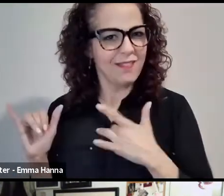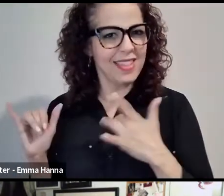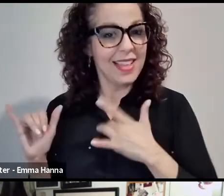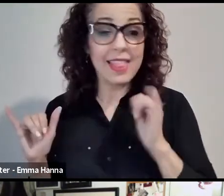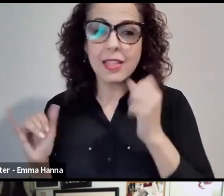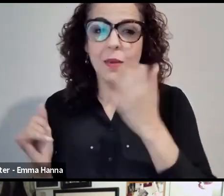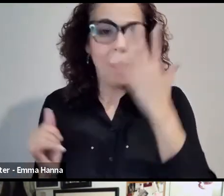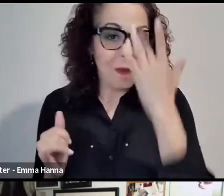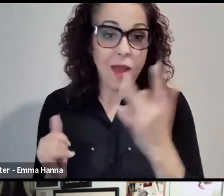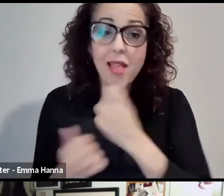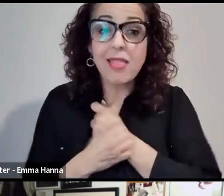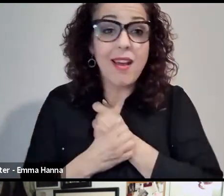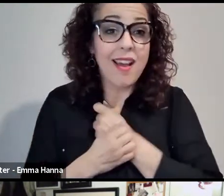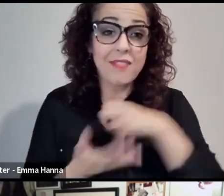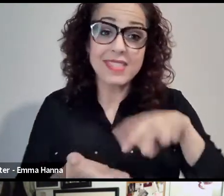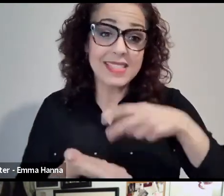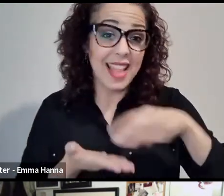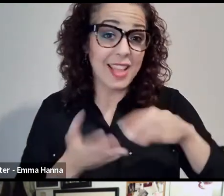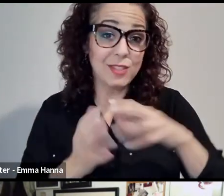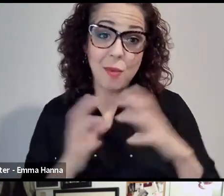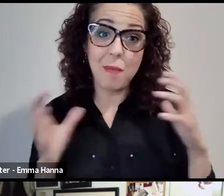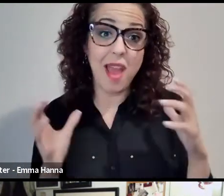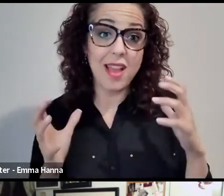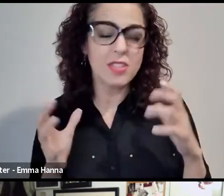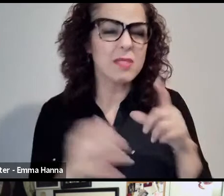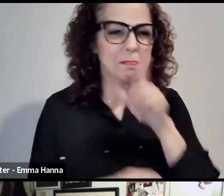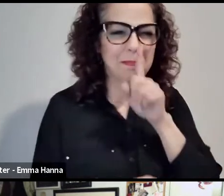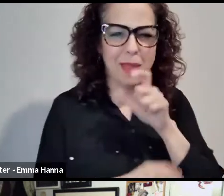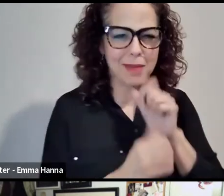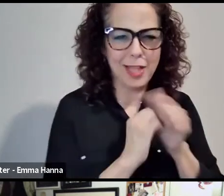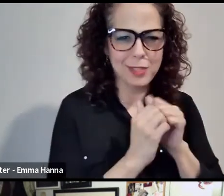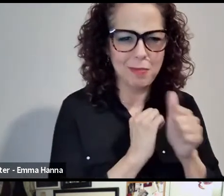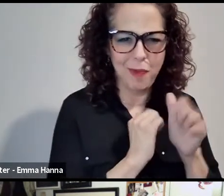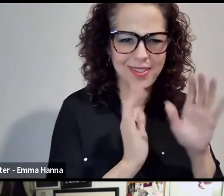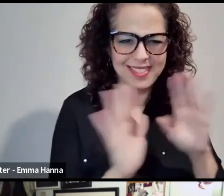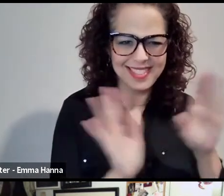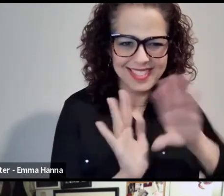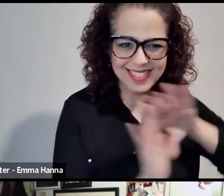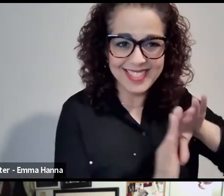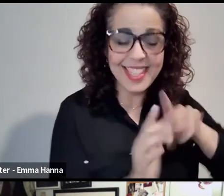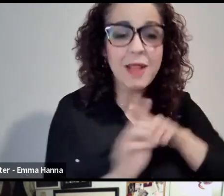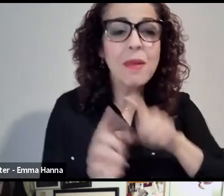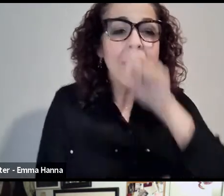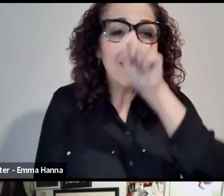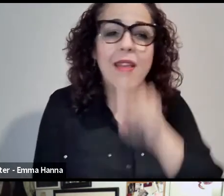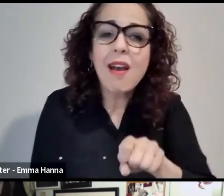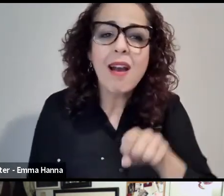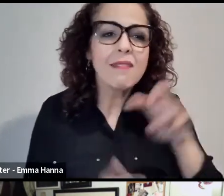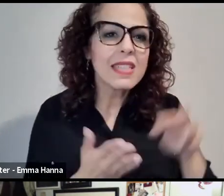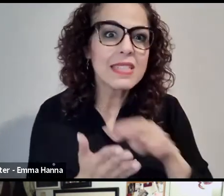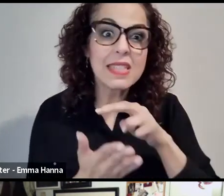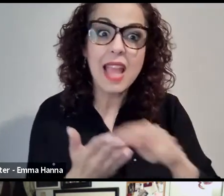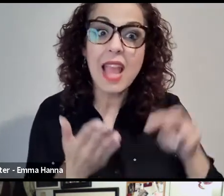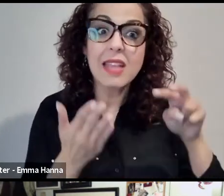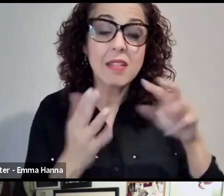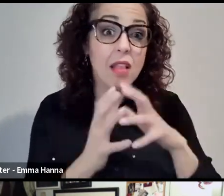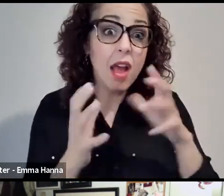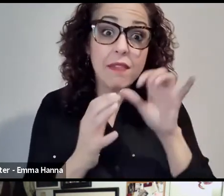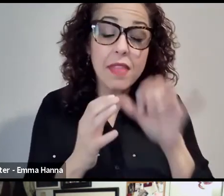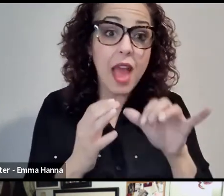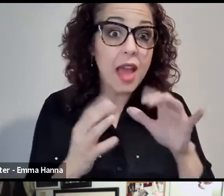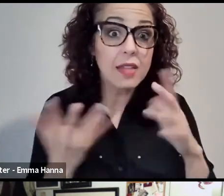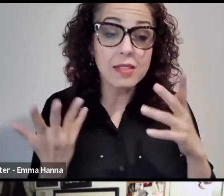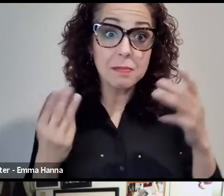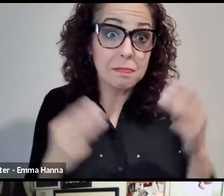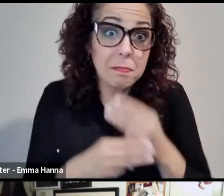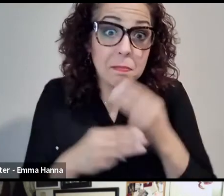so much. I'm not a sports fan, but I love dance. And a lot of it is that.